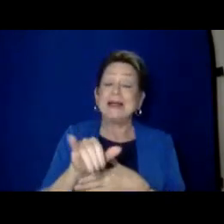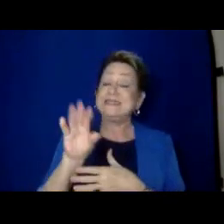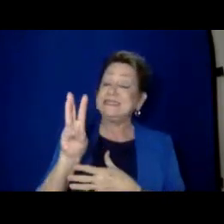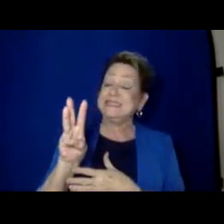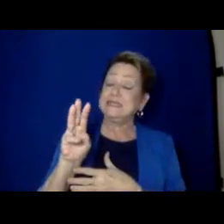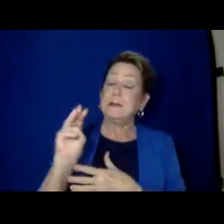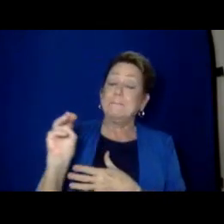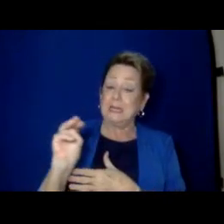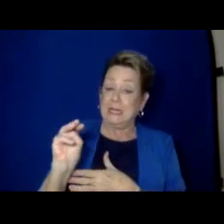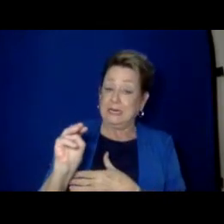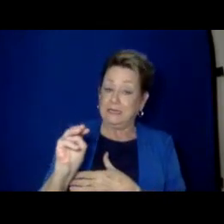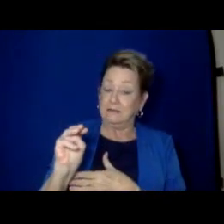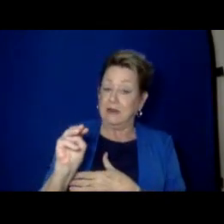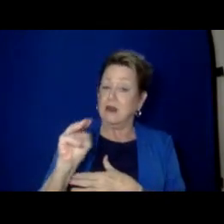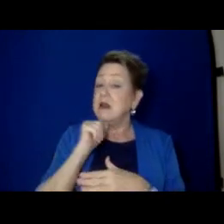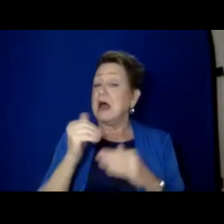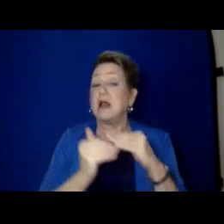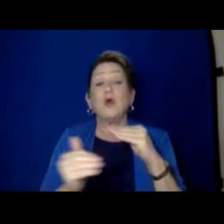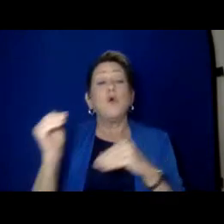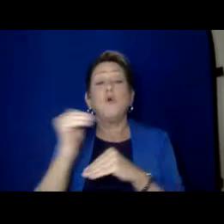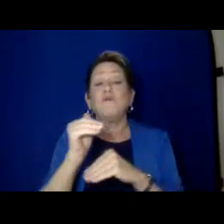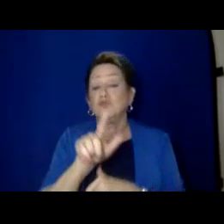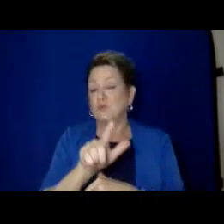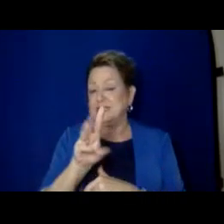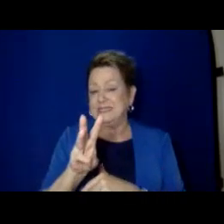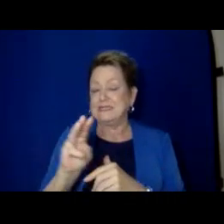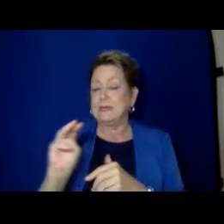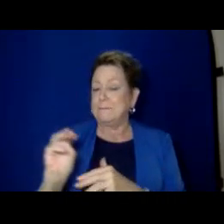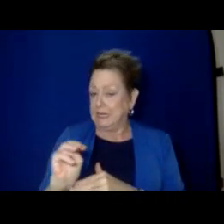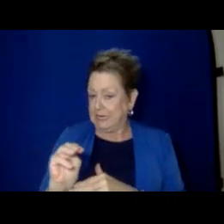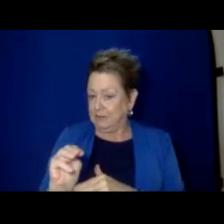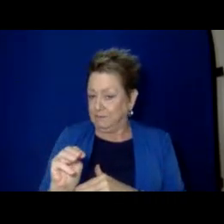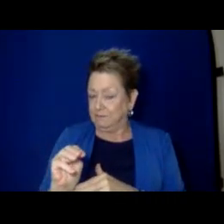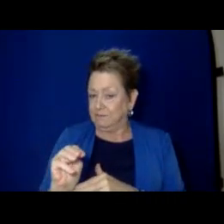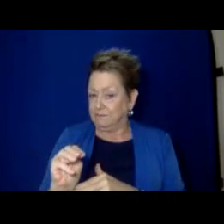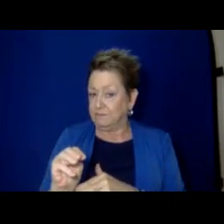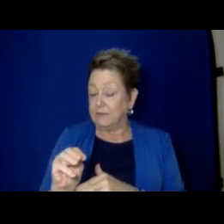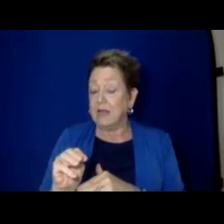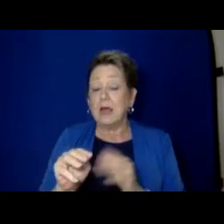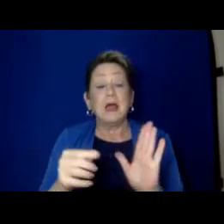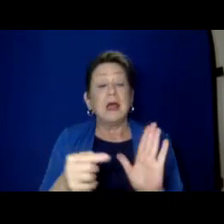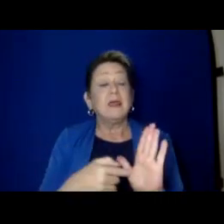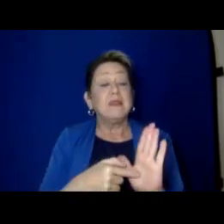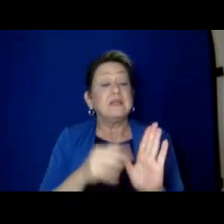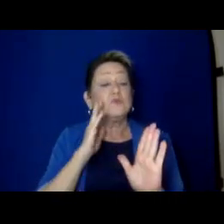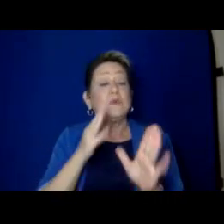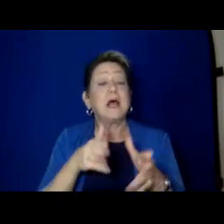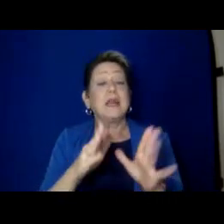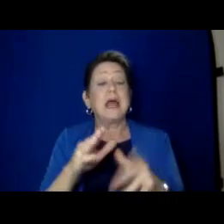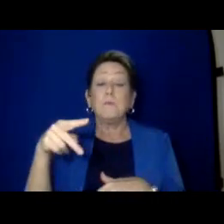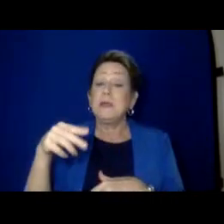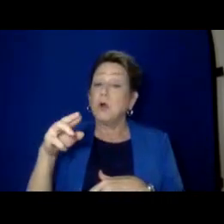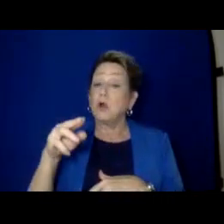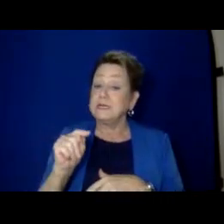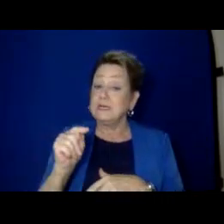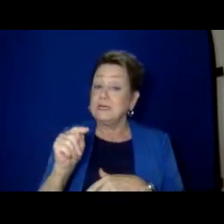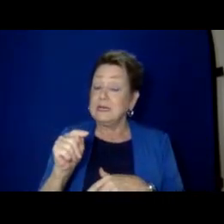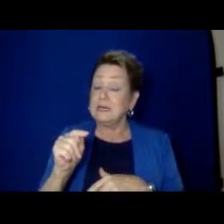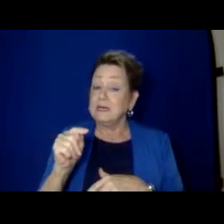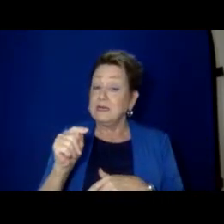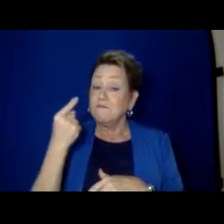not to exceed a total of $26 million. This would allow PRT to